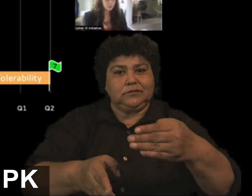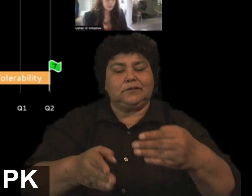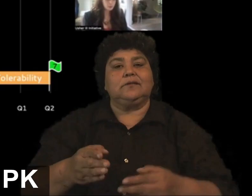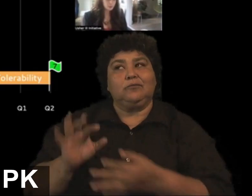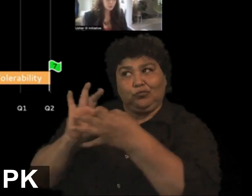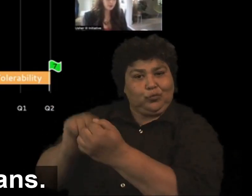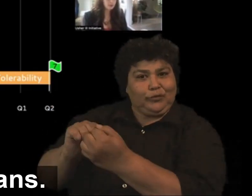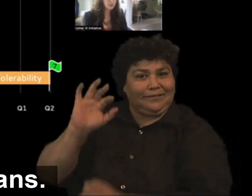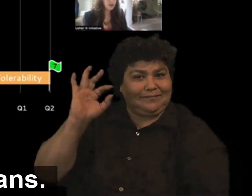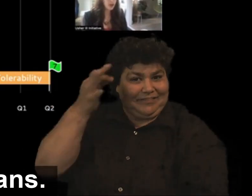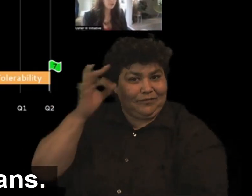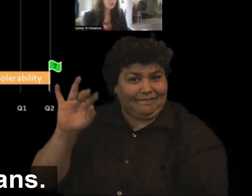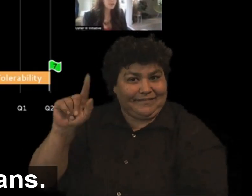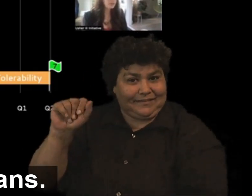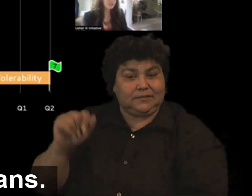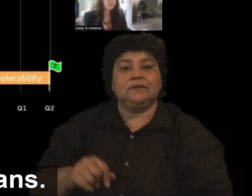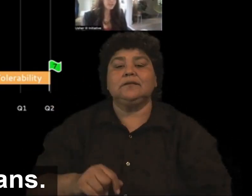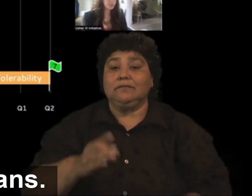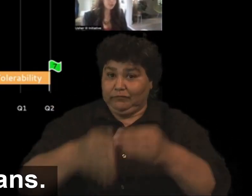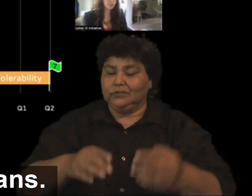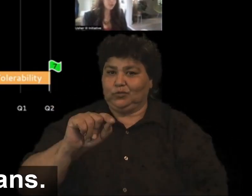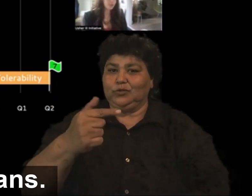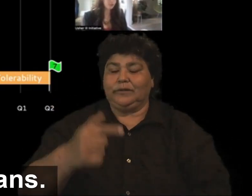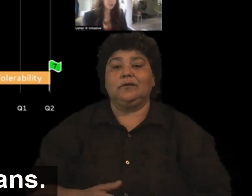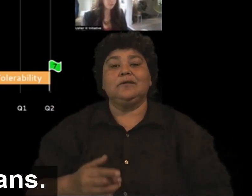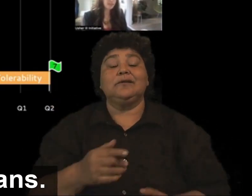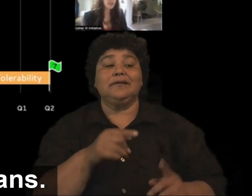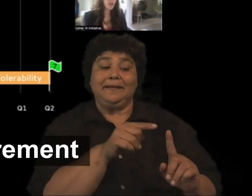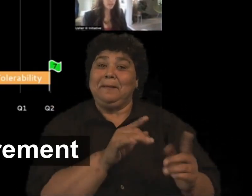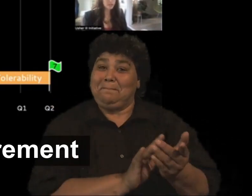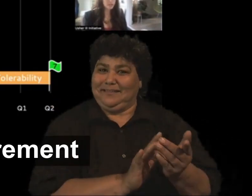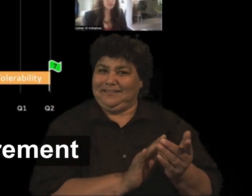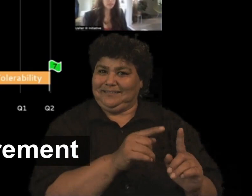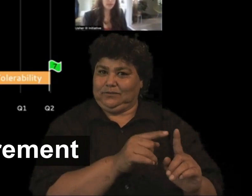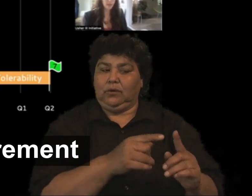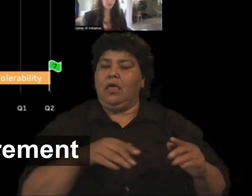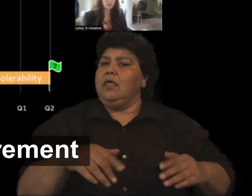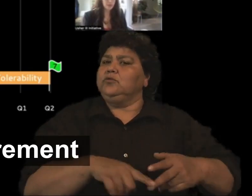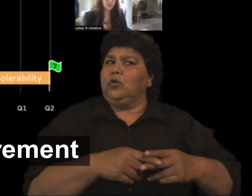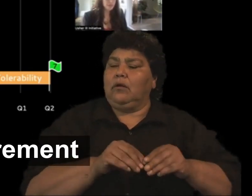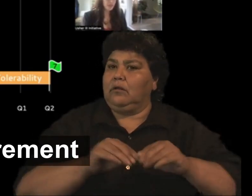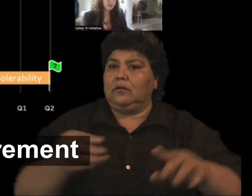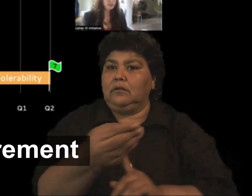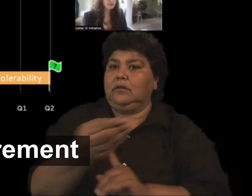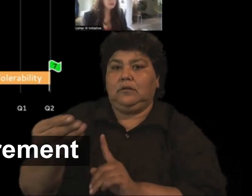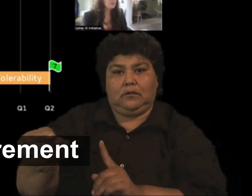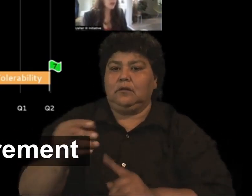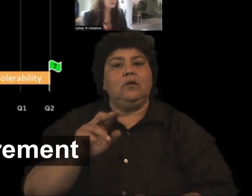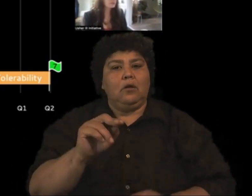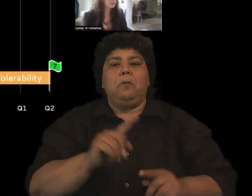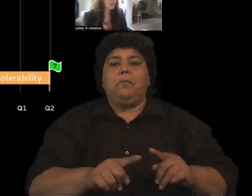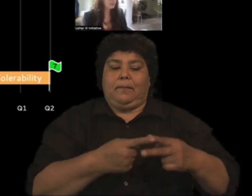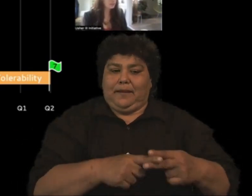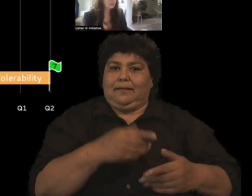in 2021, our pre-investigational new drug, or PIND, meeting with the FDA,